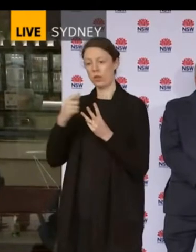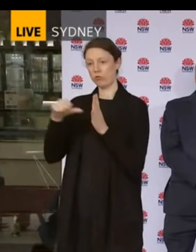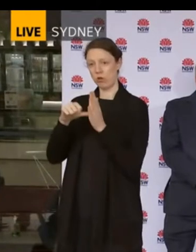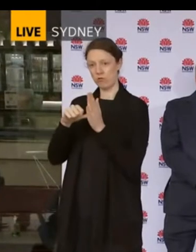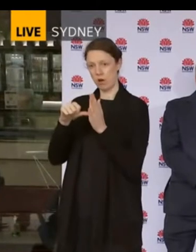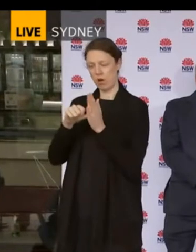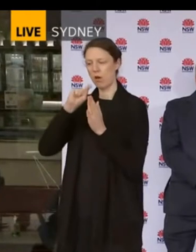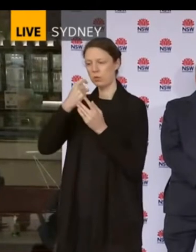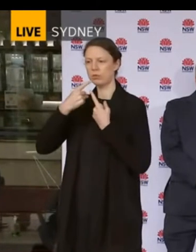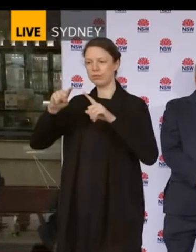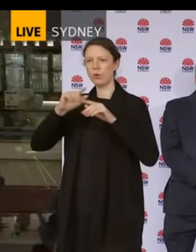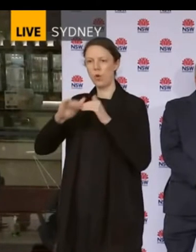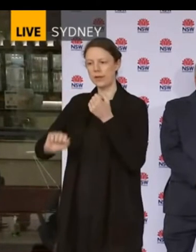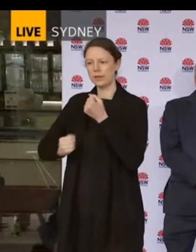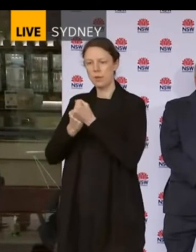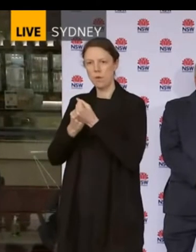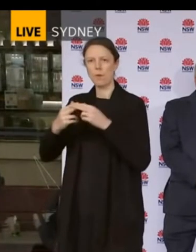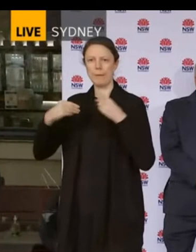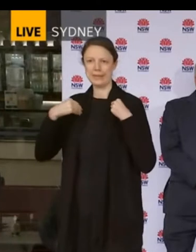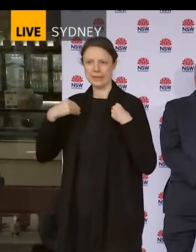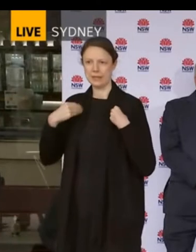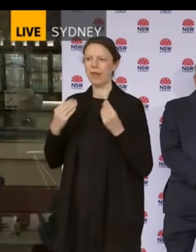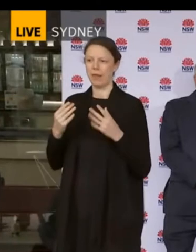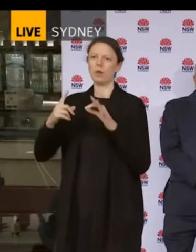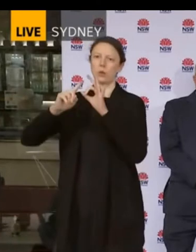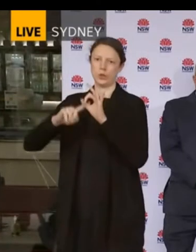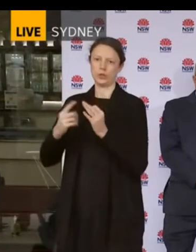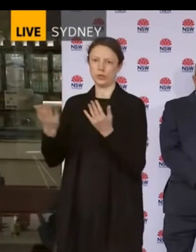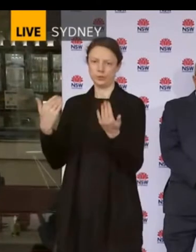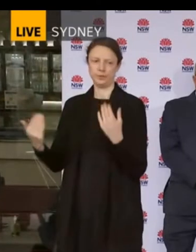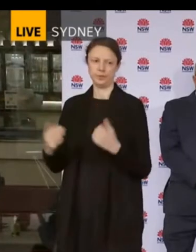support for small businesses, and then we'll take any of your questions. Thank you.